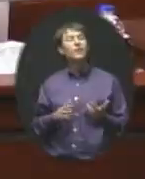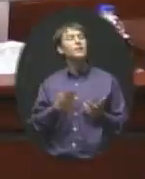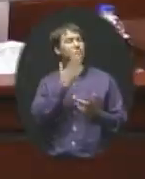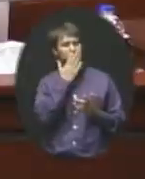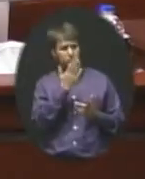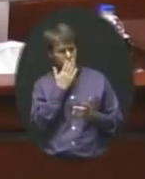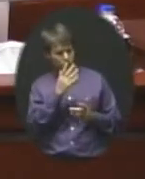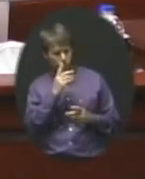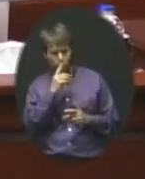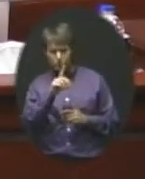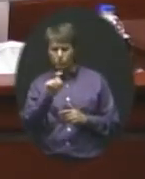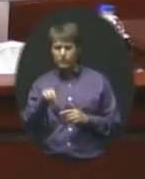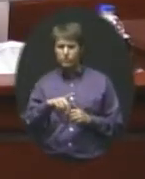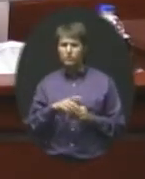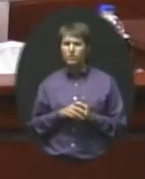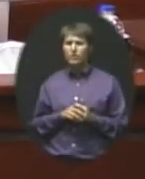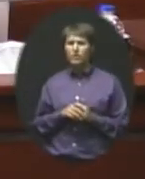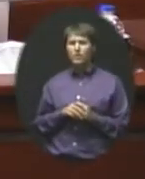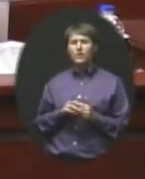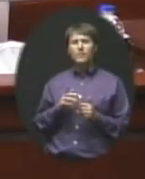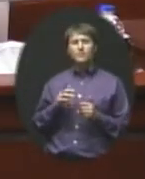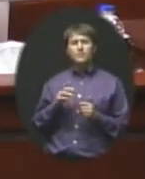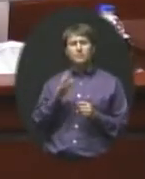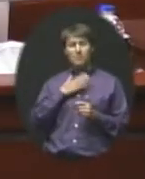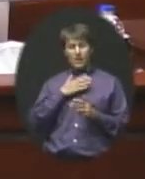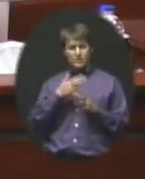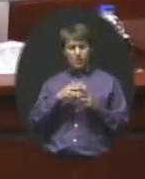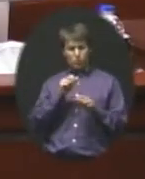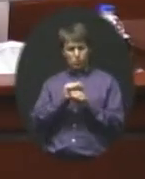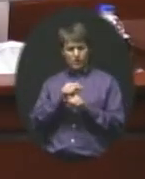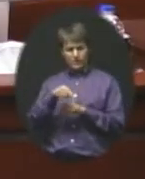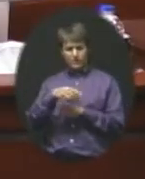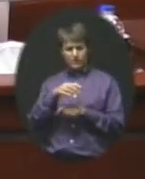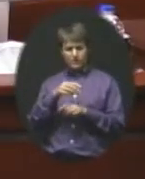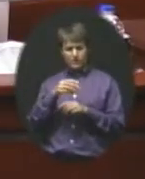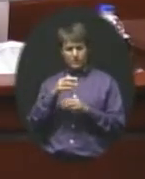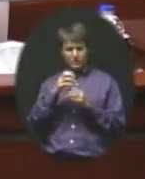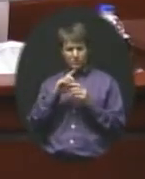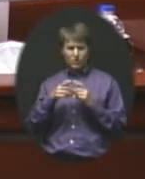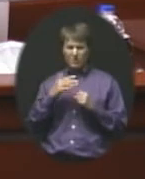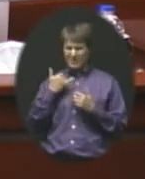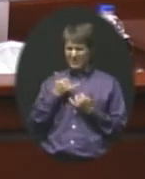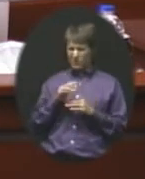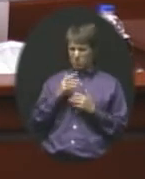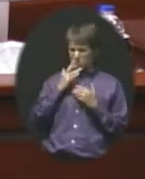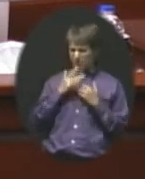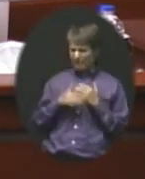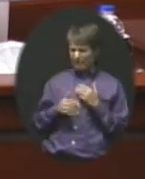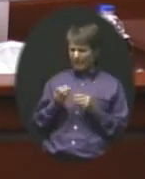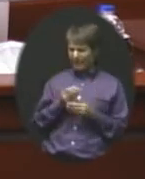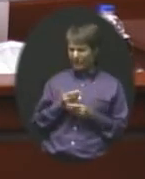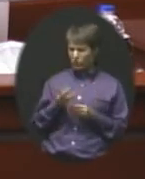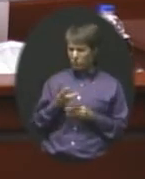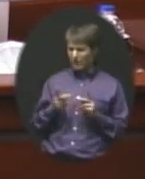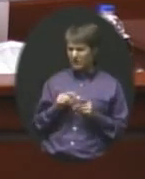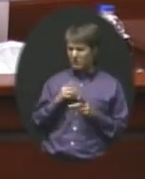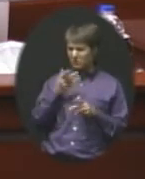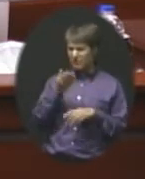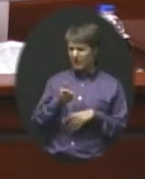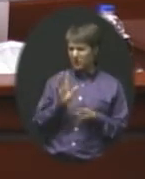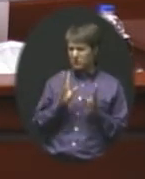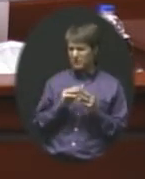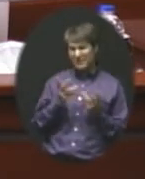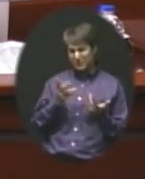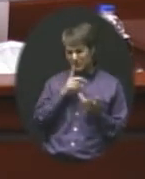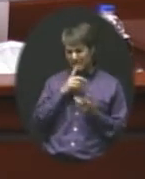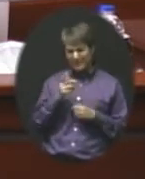good questions. And in my time in this district working on boundaries, I'm still bleeding in a few spots from being at those meetings. But no,